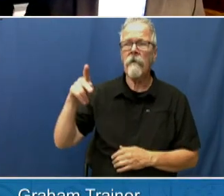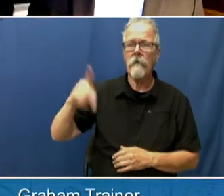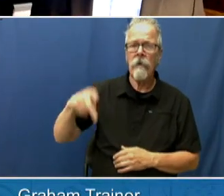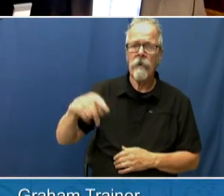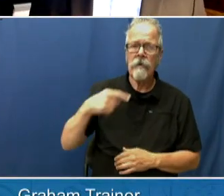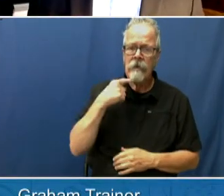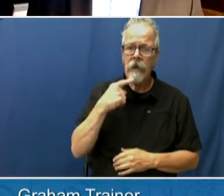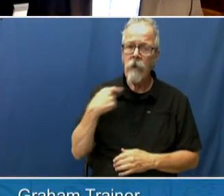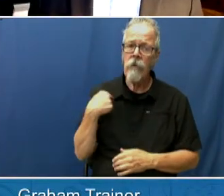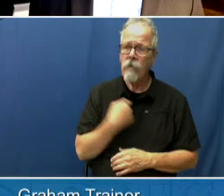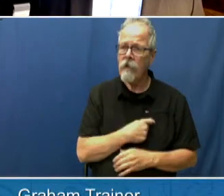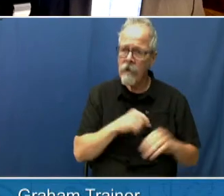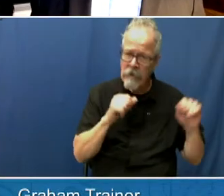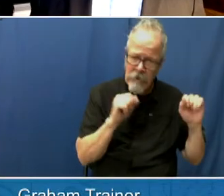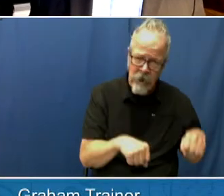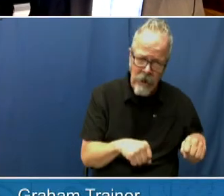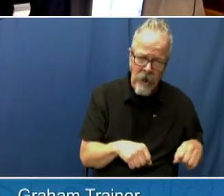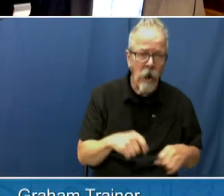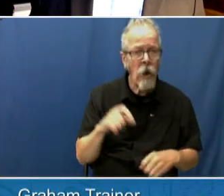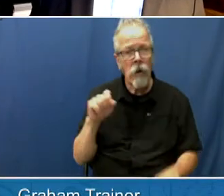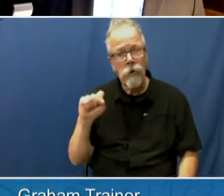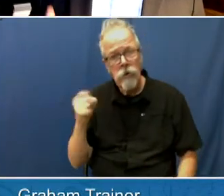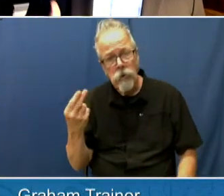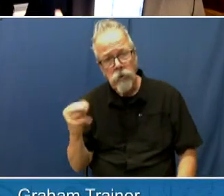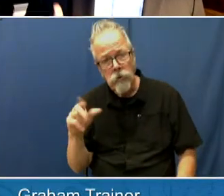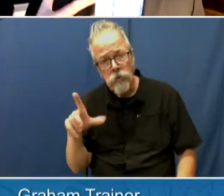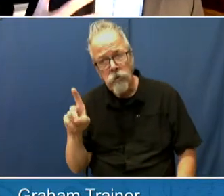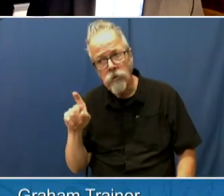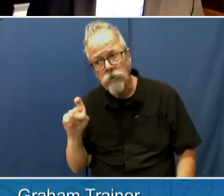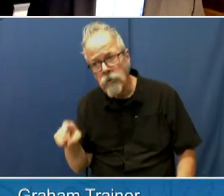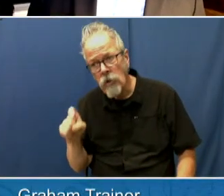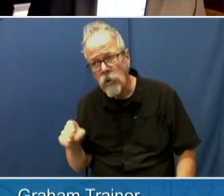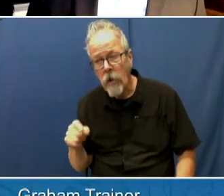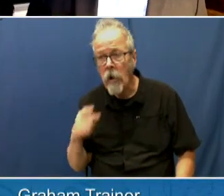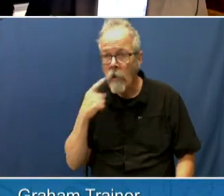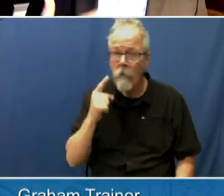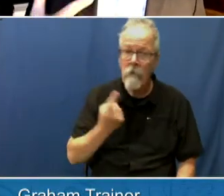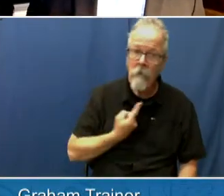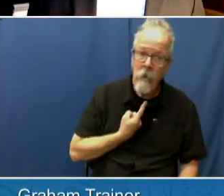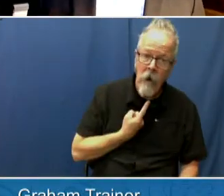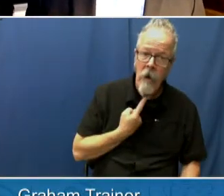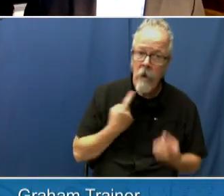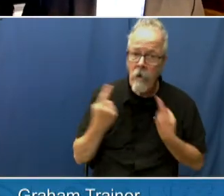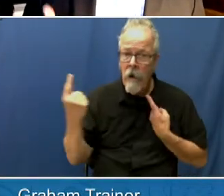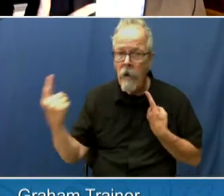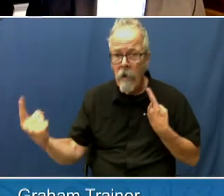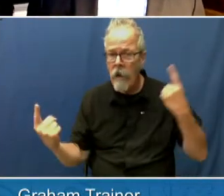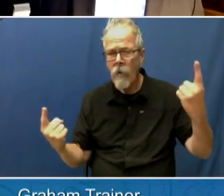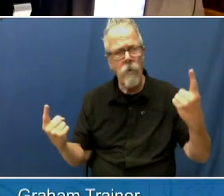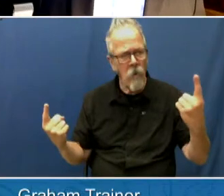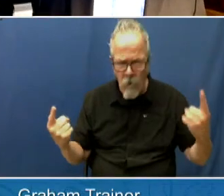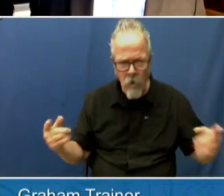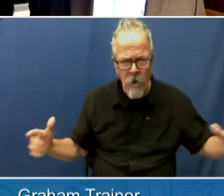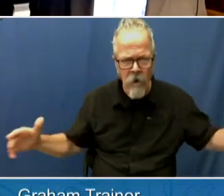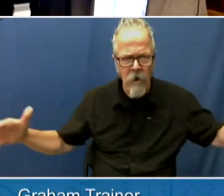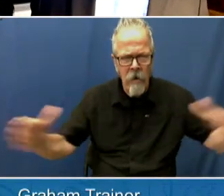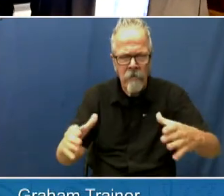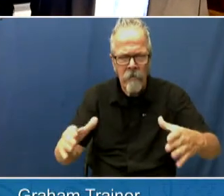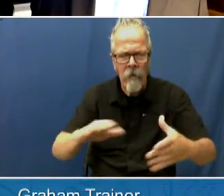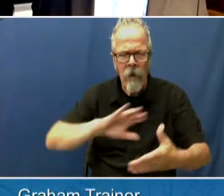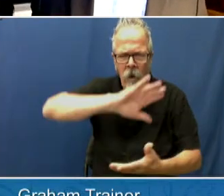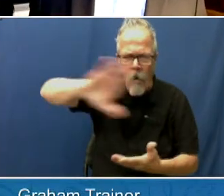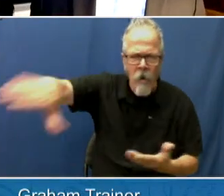must be, of course, it will take all of us. And the Oregon labor movement stands ready to be a partner, a collaborator, and a co-conspirator in